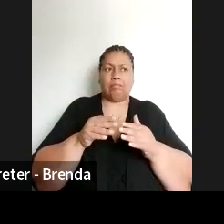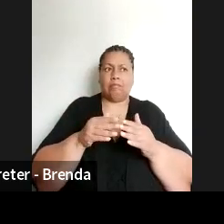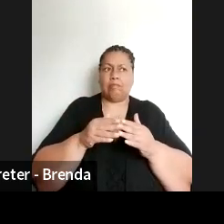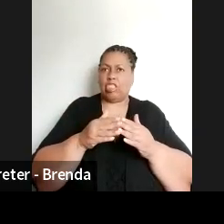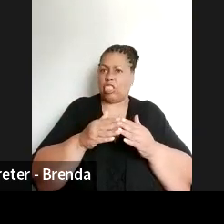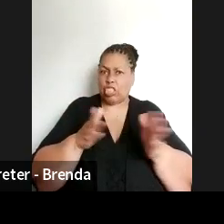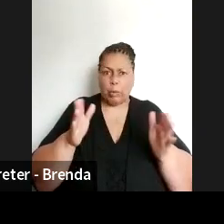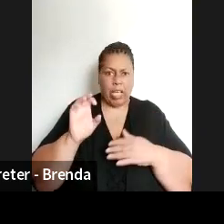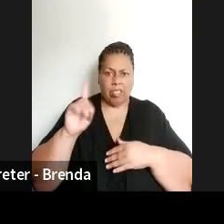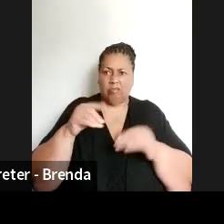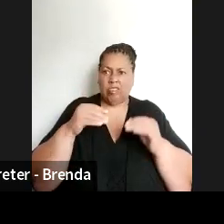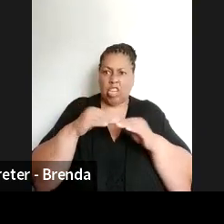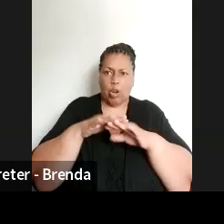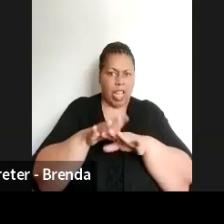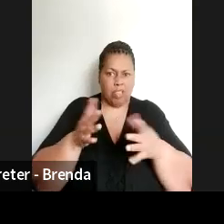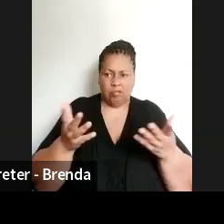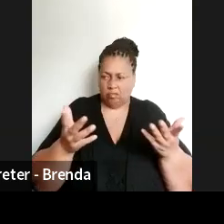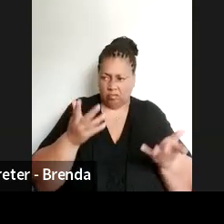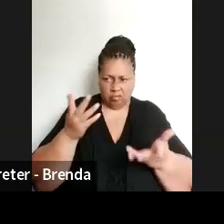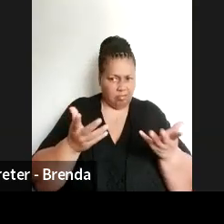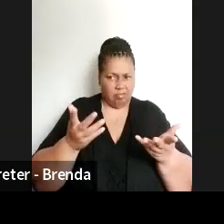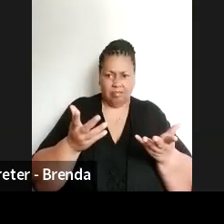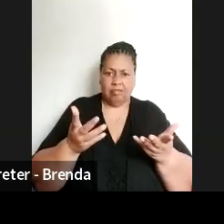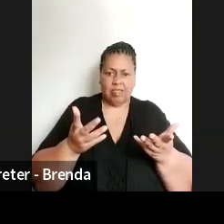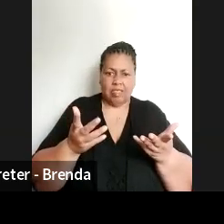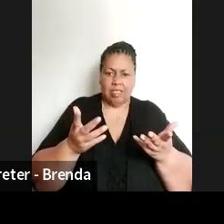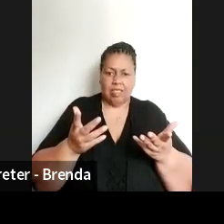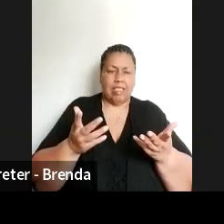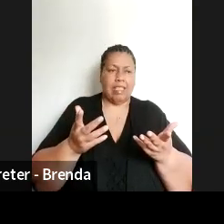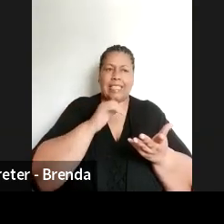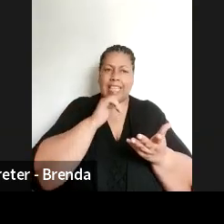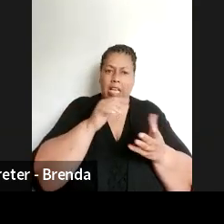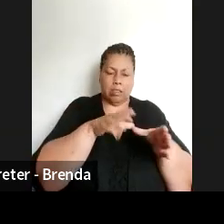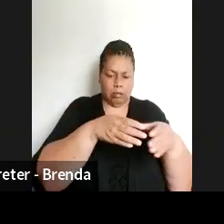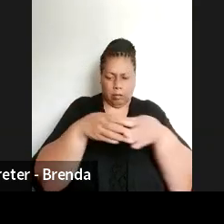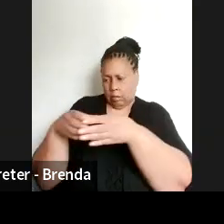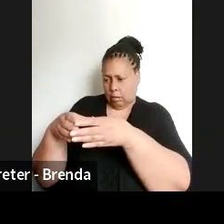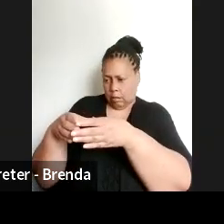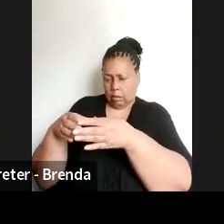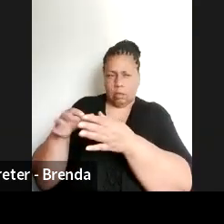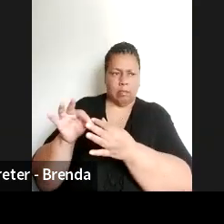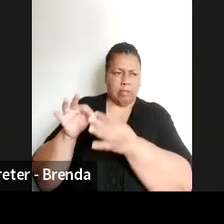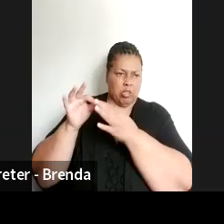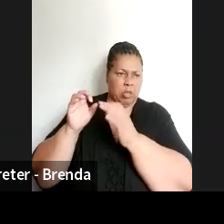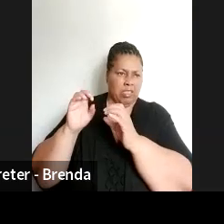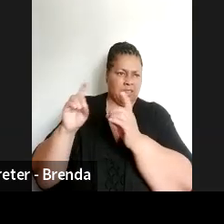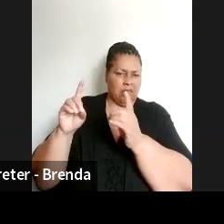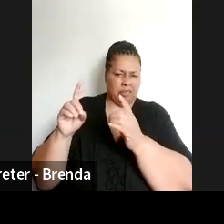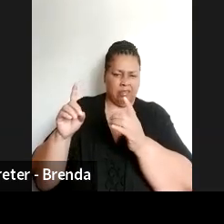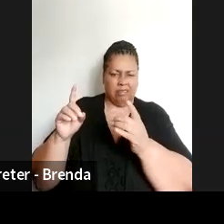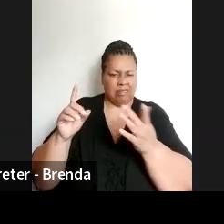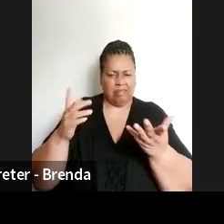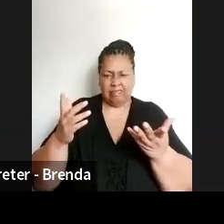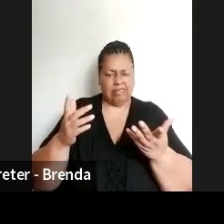and maybe they're just in the program that's formally known as special ed, to get them the extra resources that they